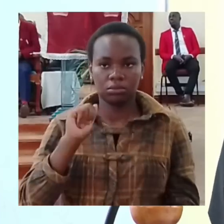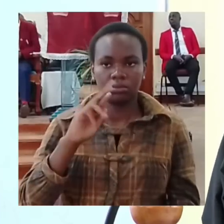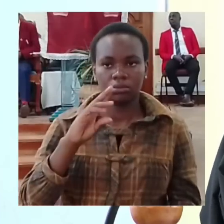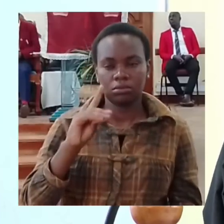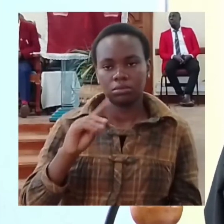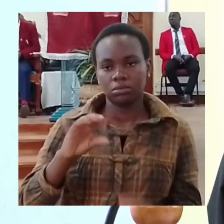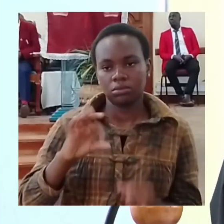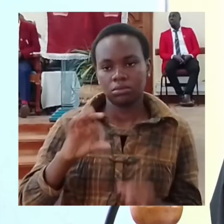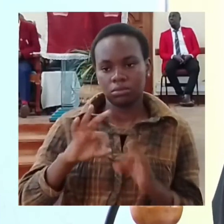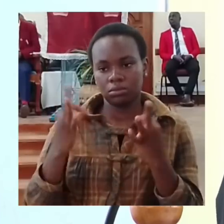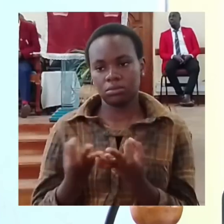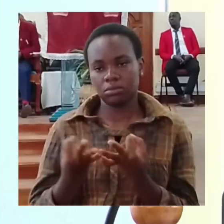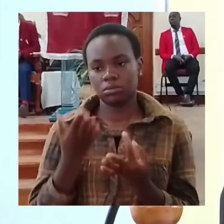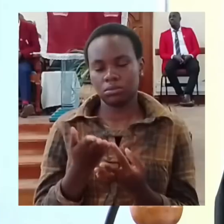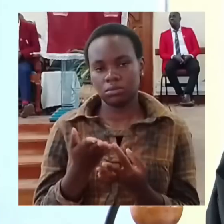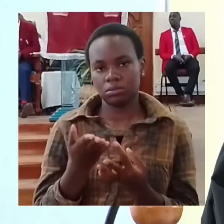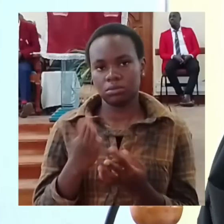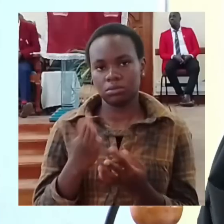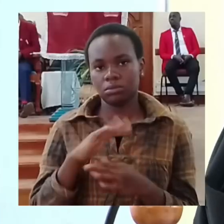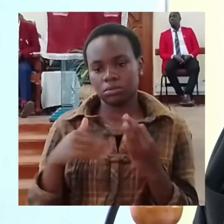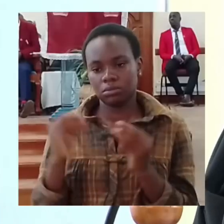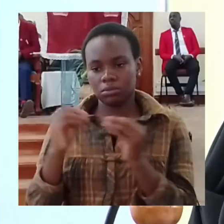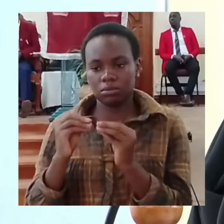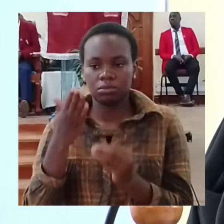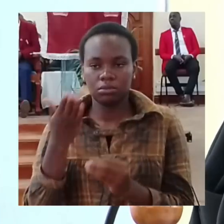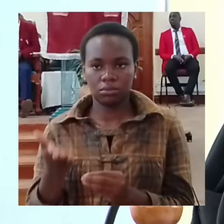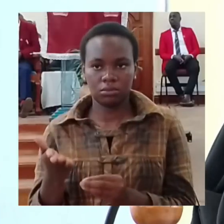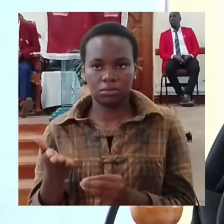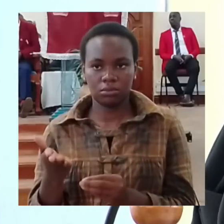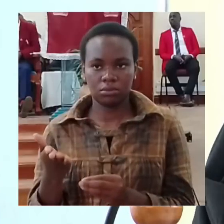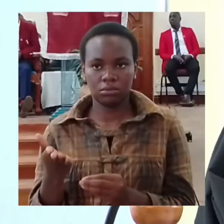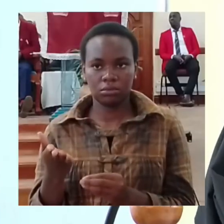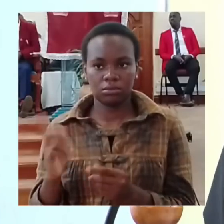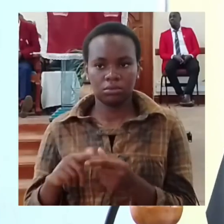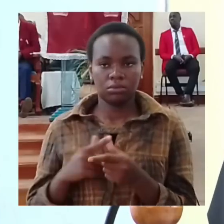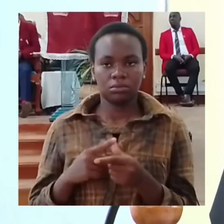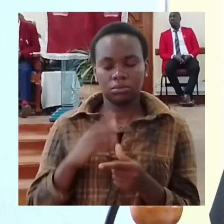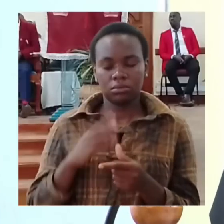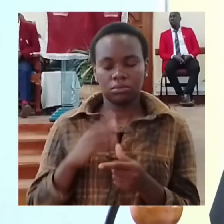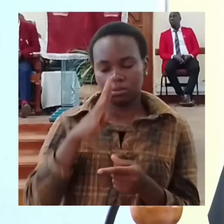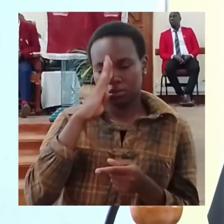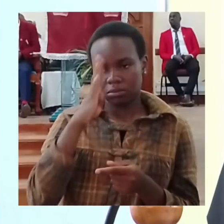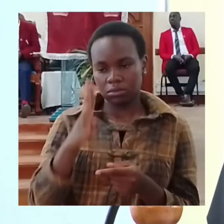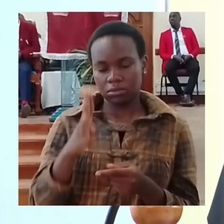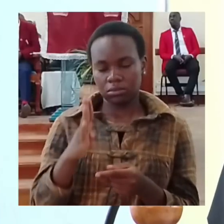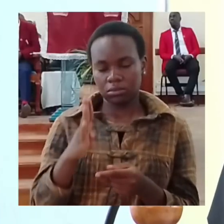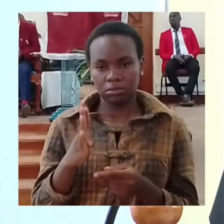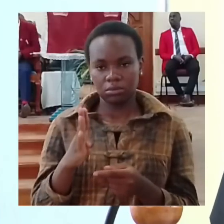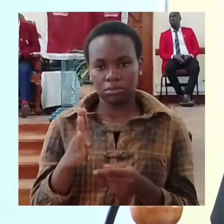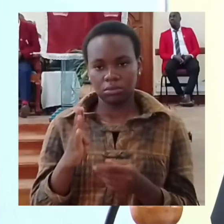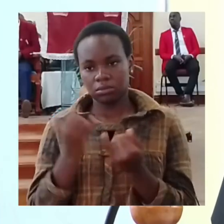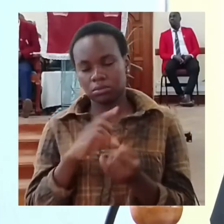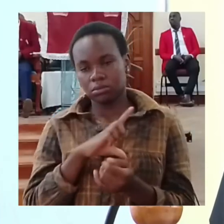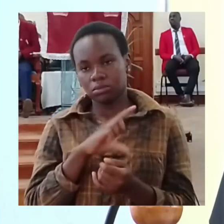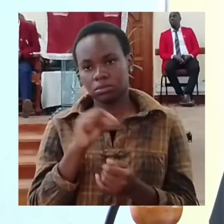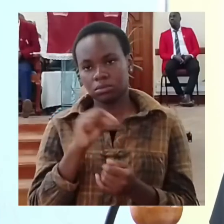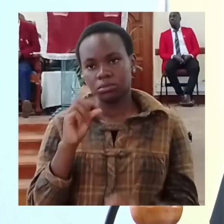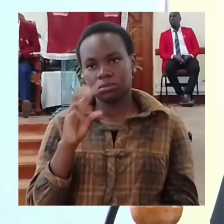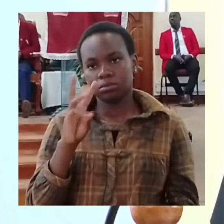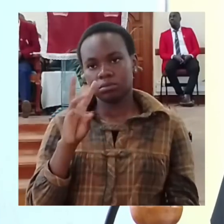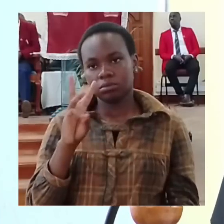nĩ mahingĩte wĩra magoka kũrĩ we. Nĩ mũiguaga andũ mathiaga Saturday kĩroko kũndũ kwĩragwo wathire kũ?